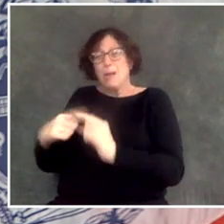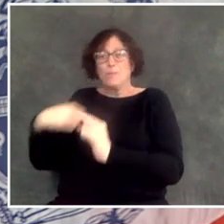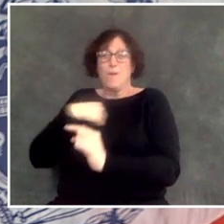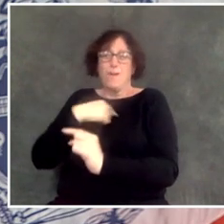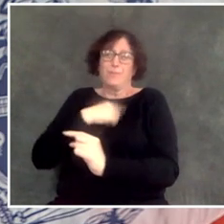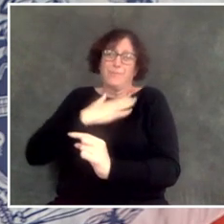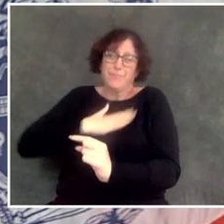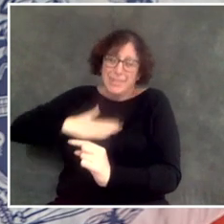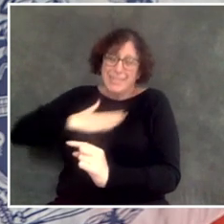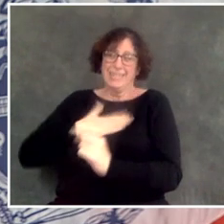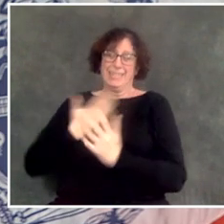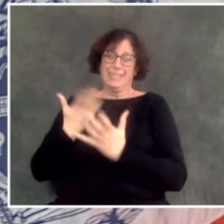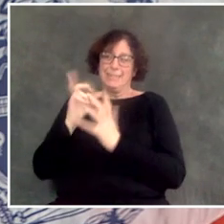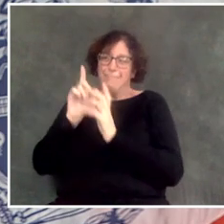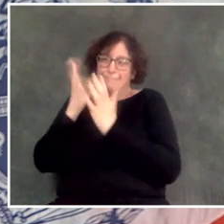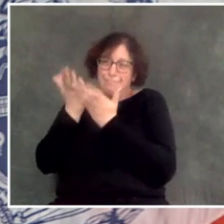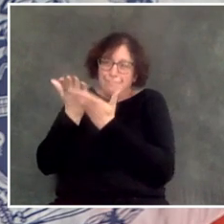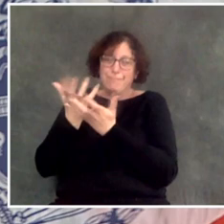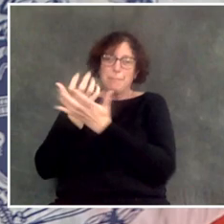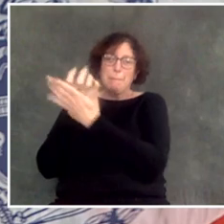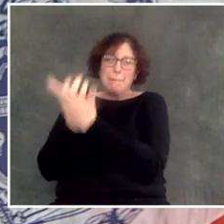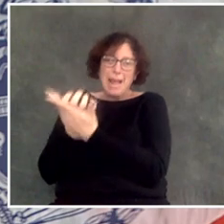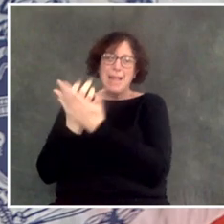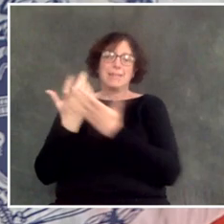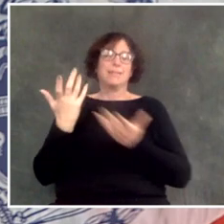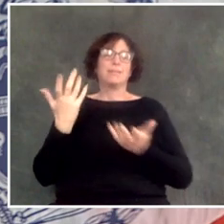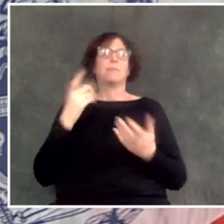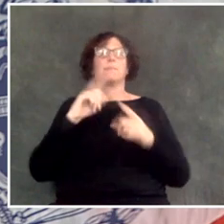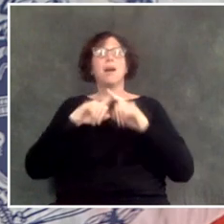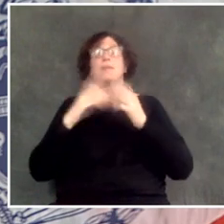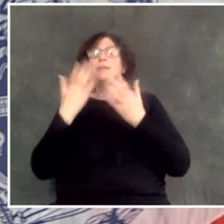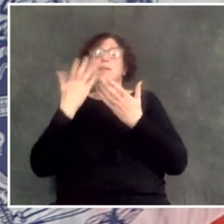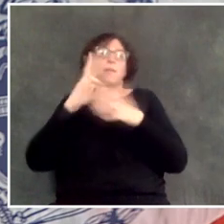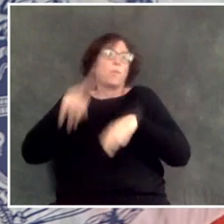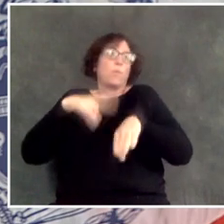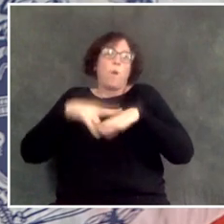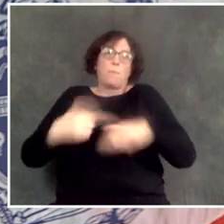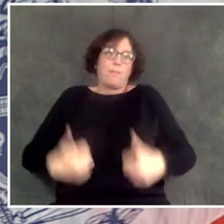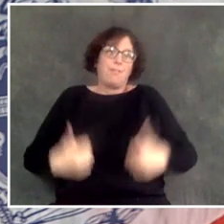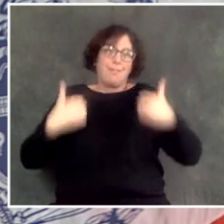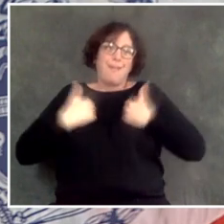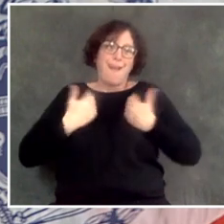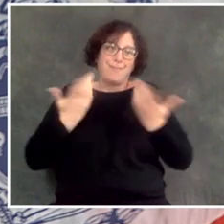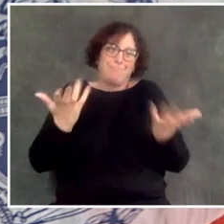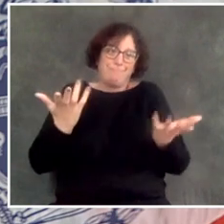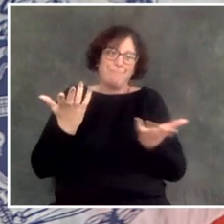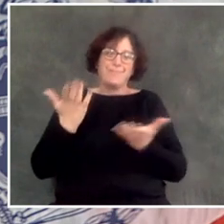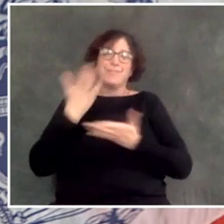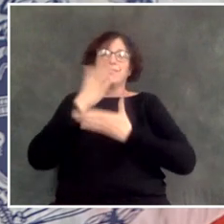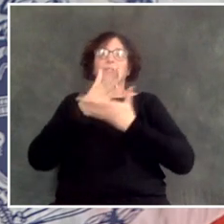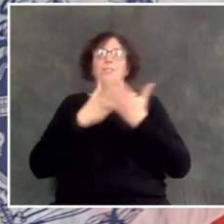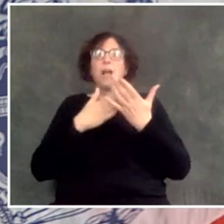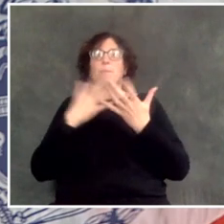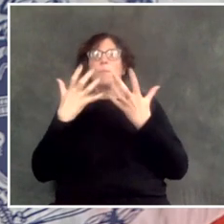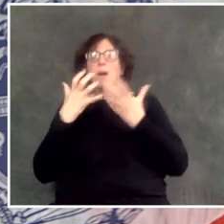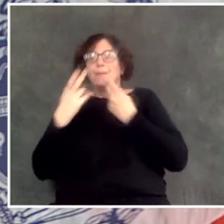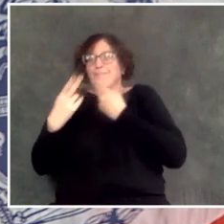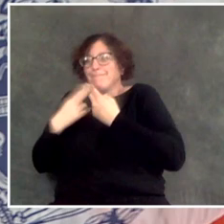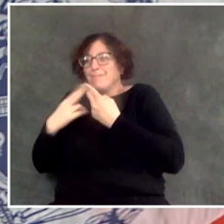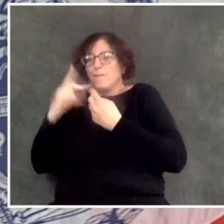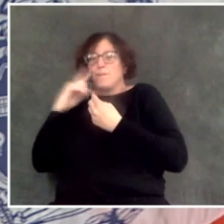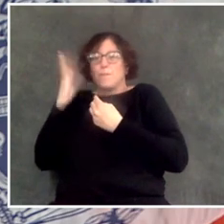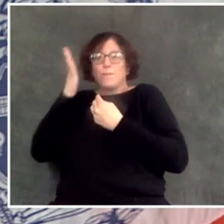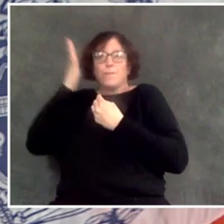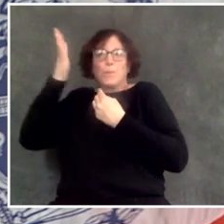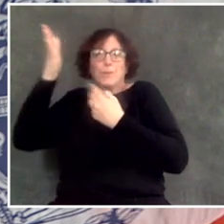happens. Some people will be more motivated by greed than they will by helping others. So the construction industry,